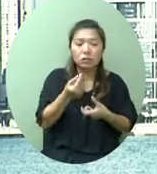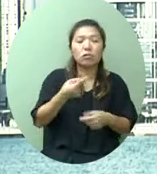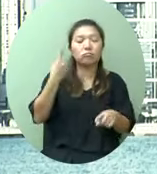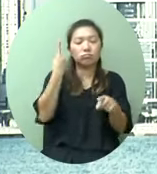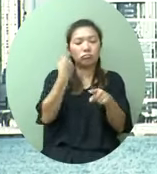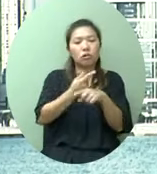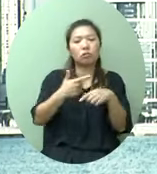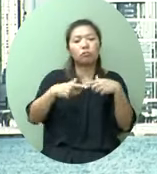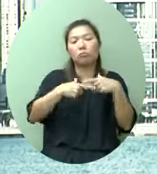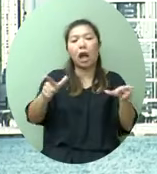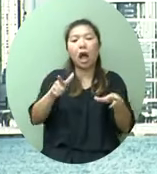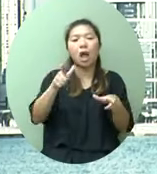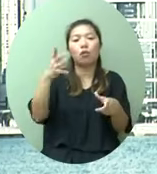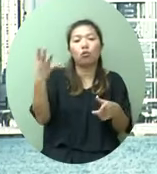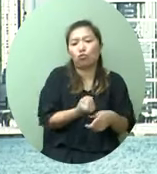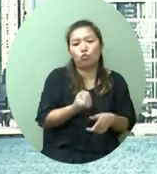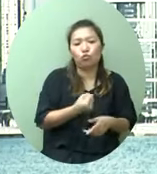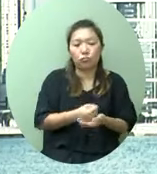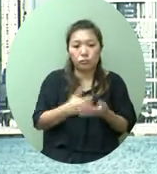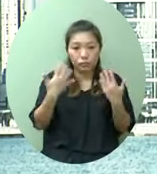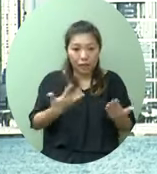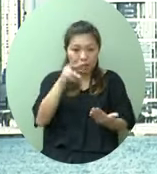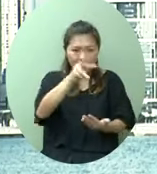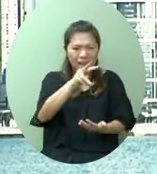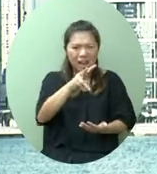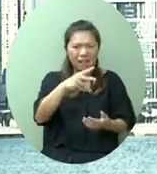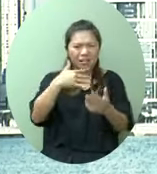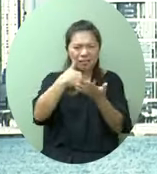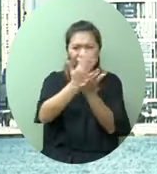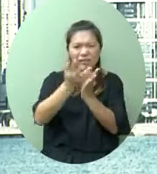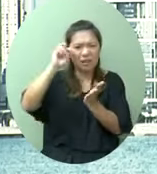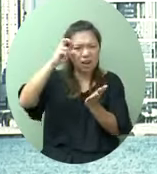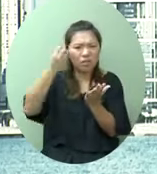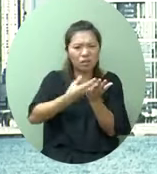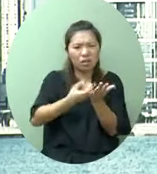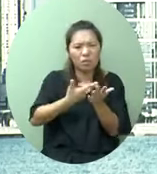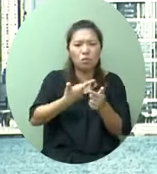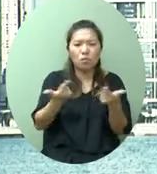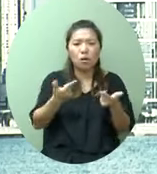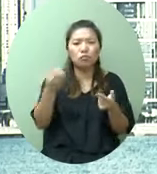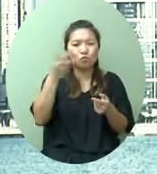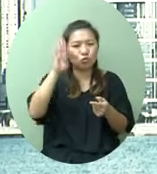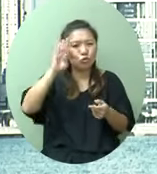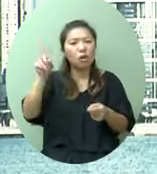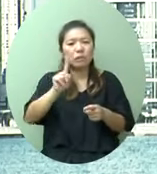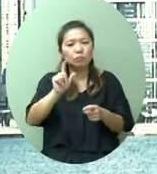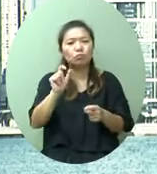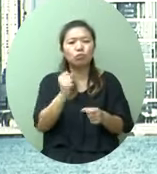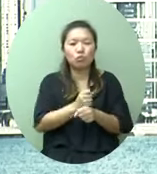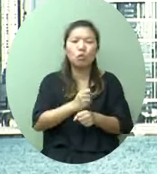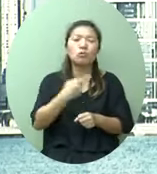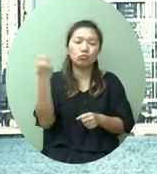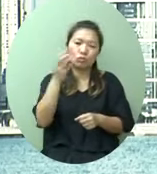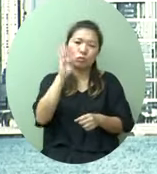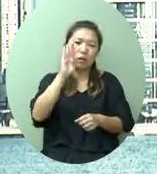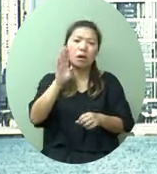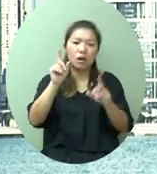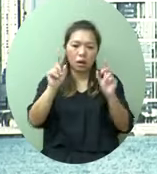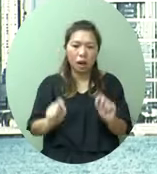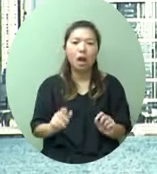to take all these factors into account and then decide on the way forward. Because as you rightly pointed out, they still have a term of